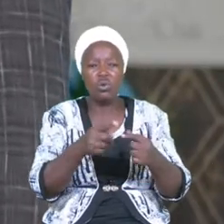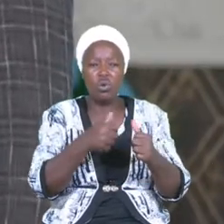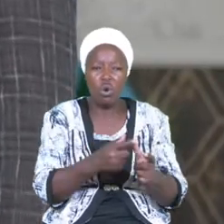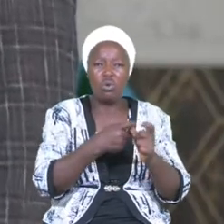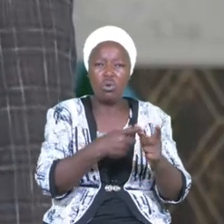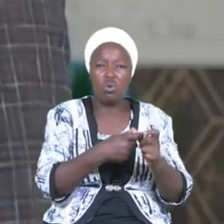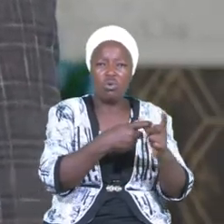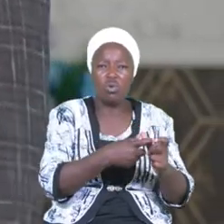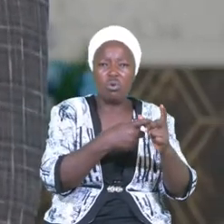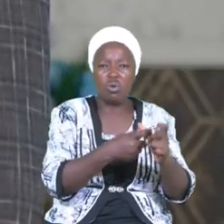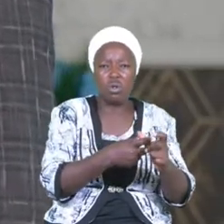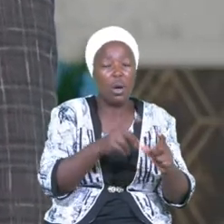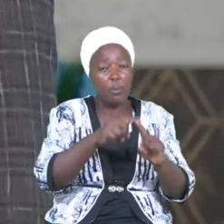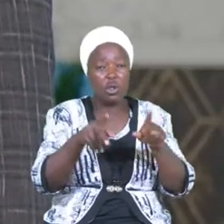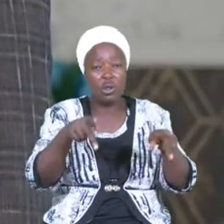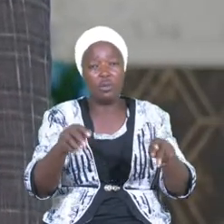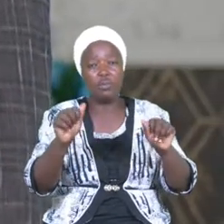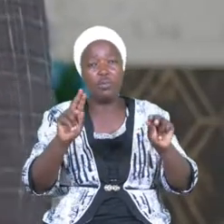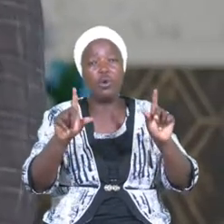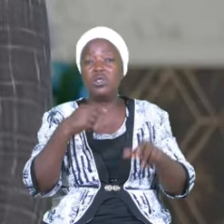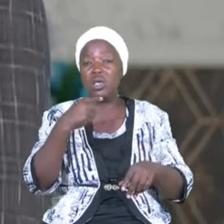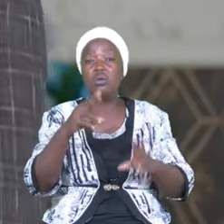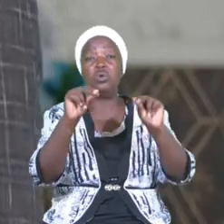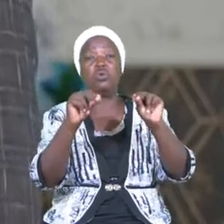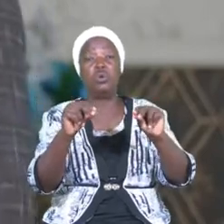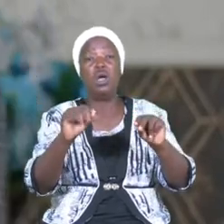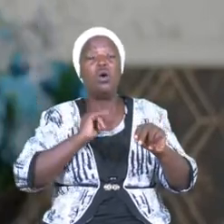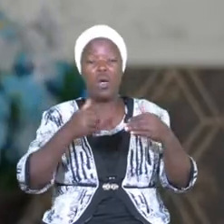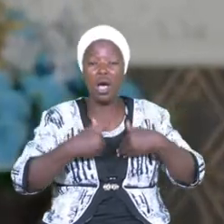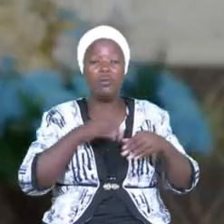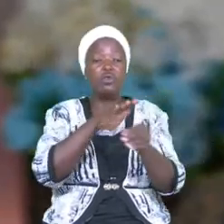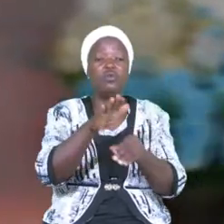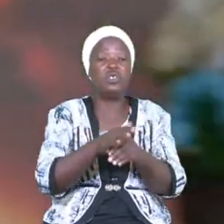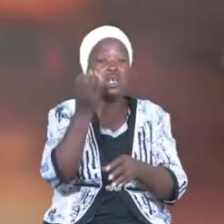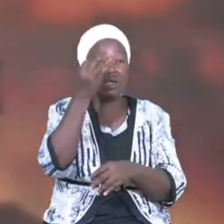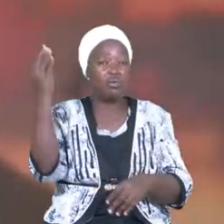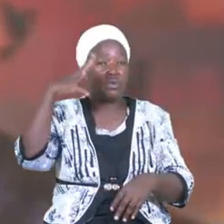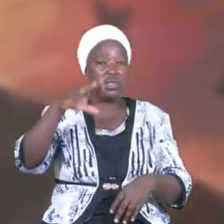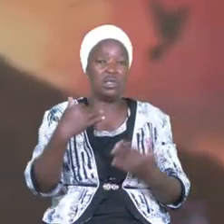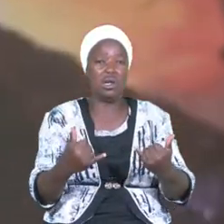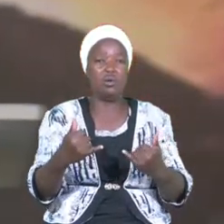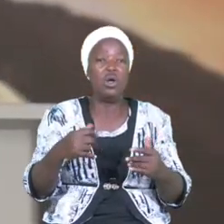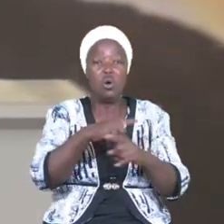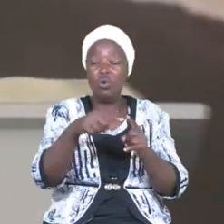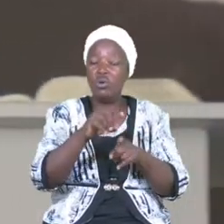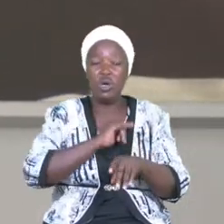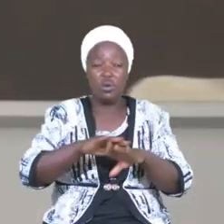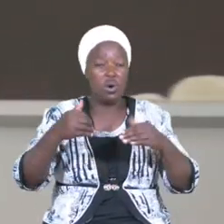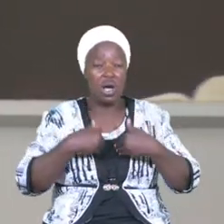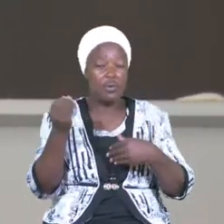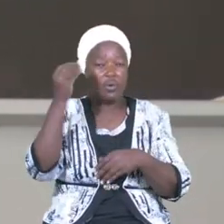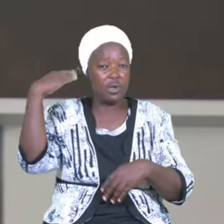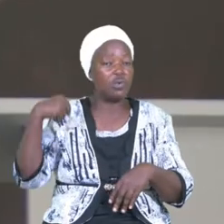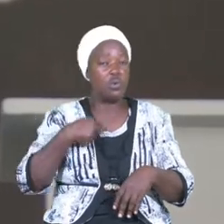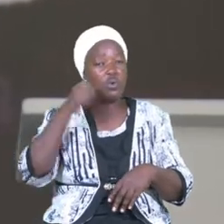we've got sufficient grace now. When we didn't have grace, we understand, we ran